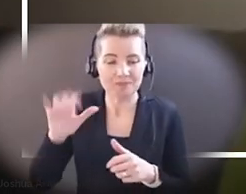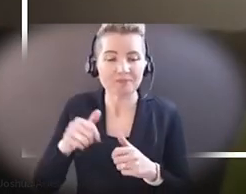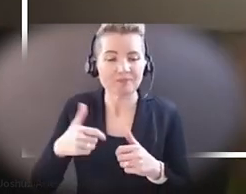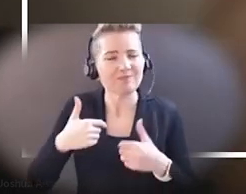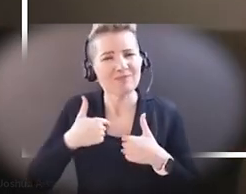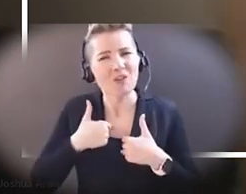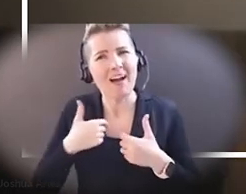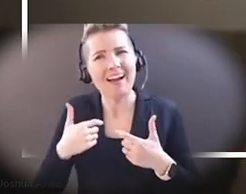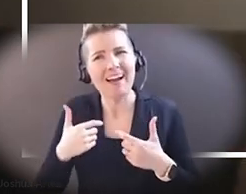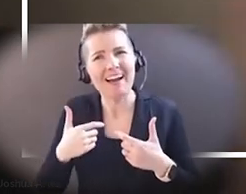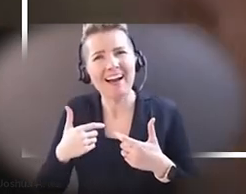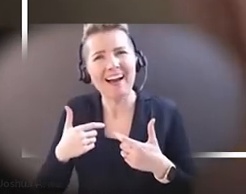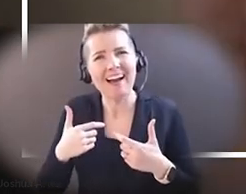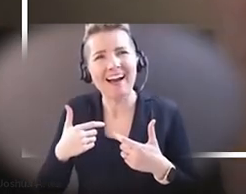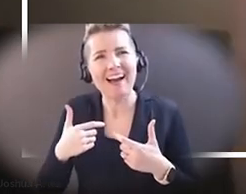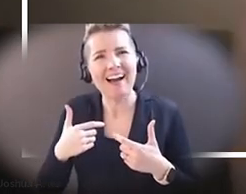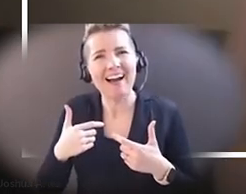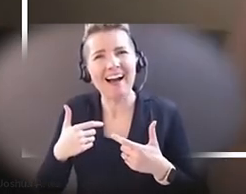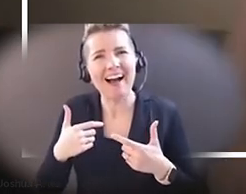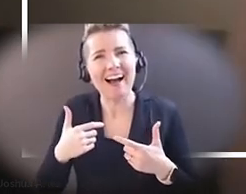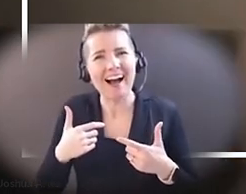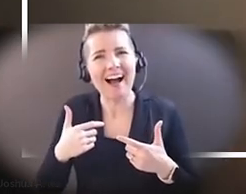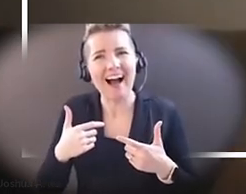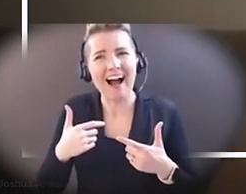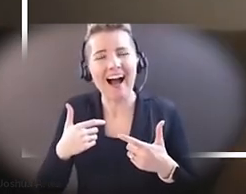So that, in a way, that kind of really opened my eyes to,